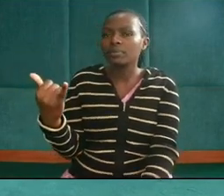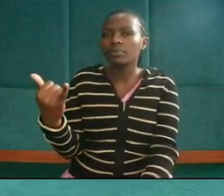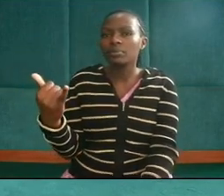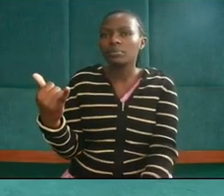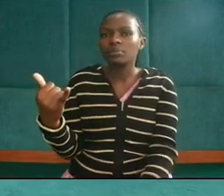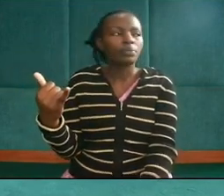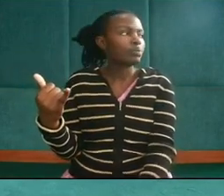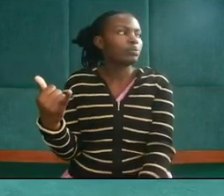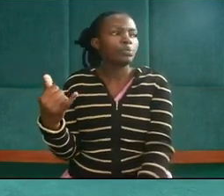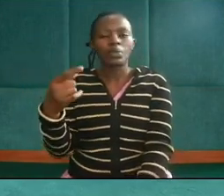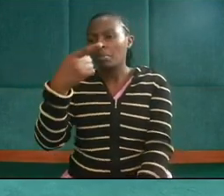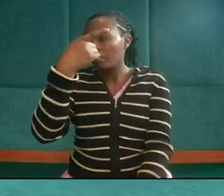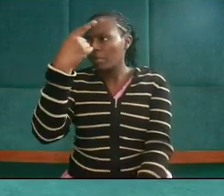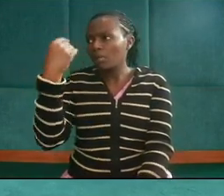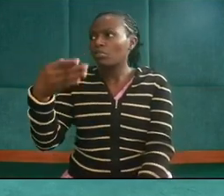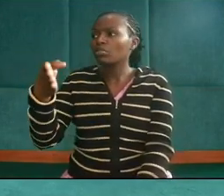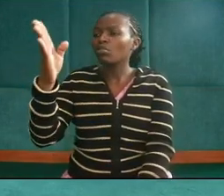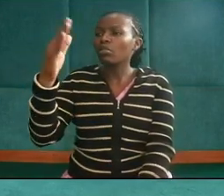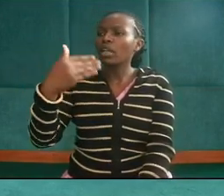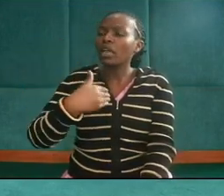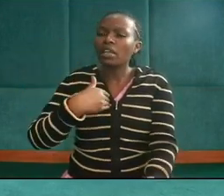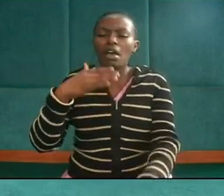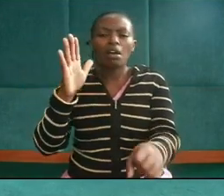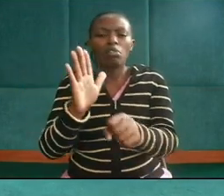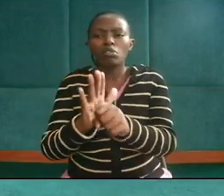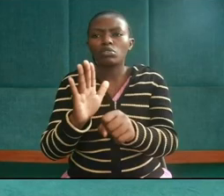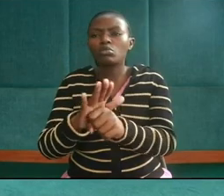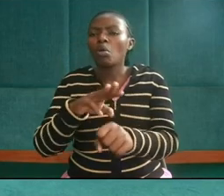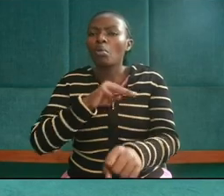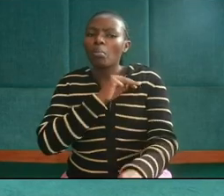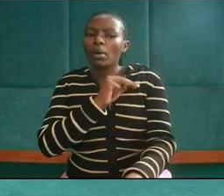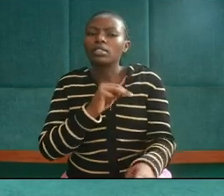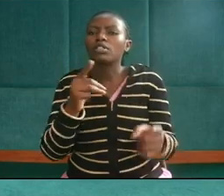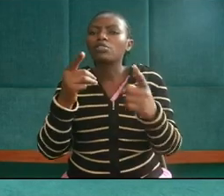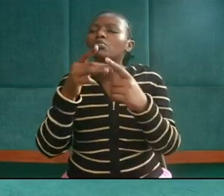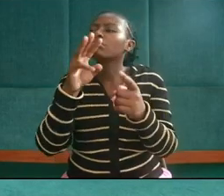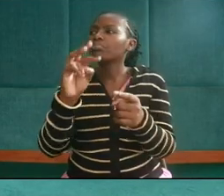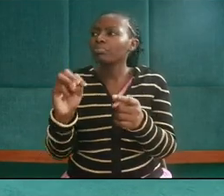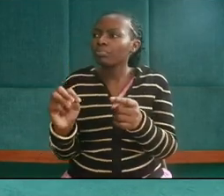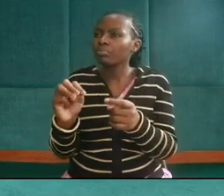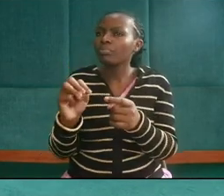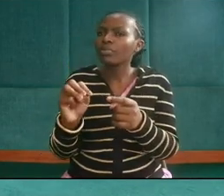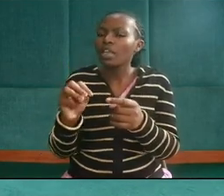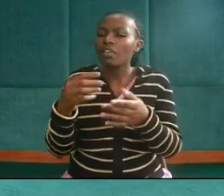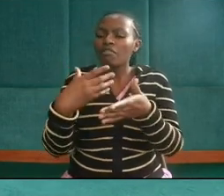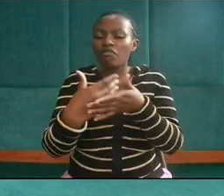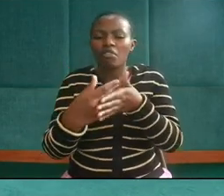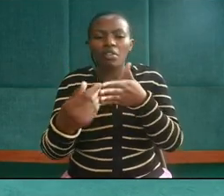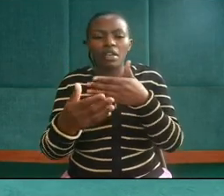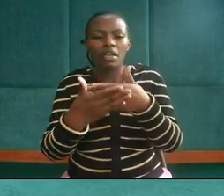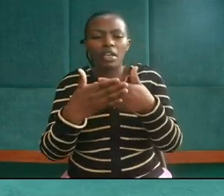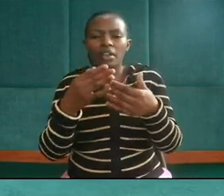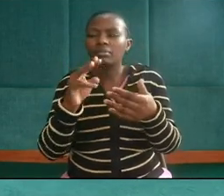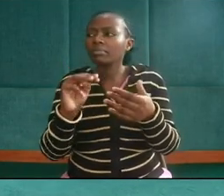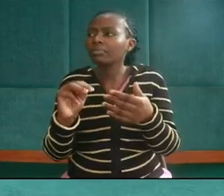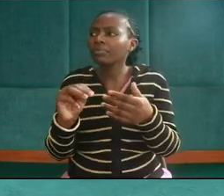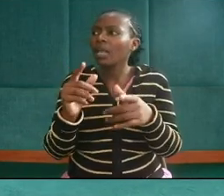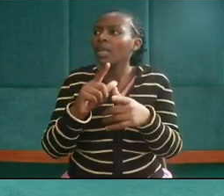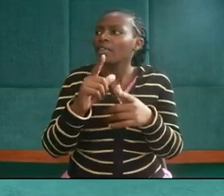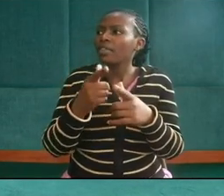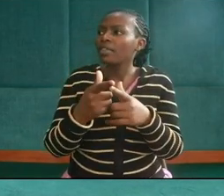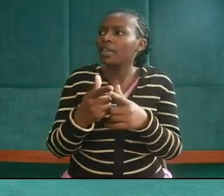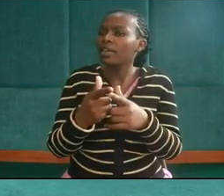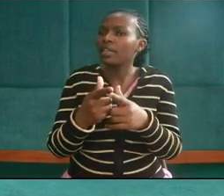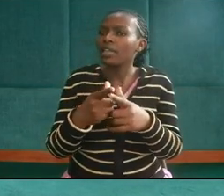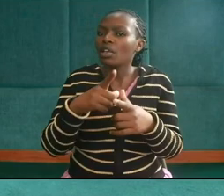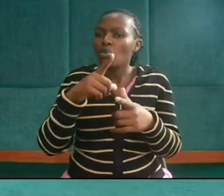Because God was very merciful to them. He was very merciful to them. He forgave them. And instead, he went